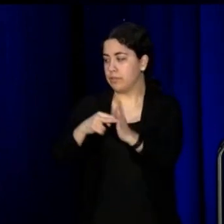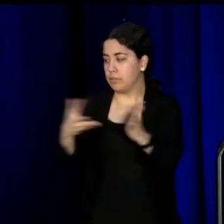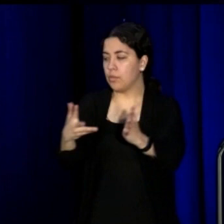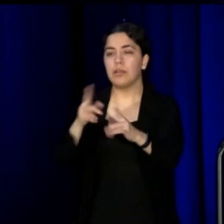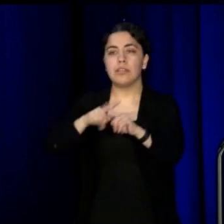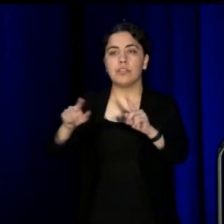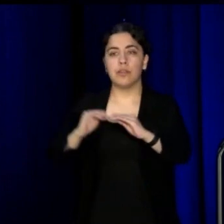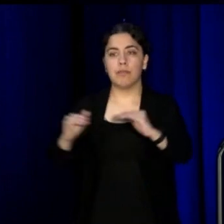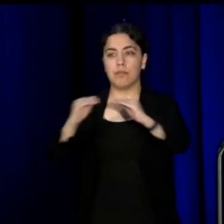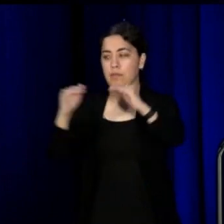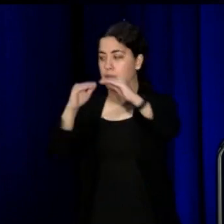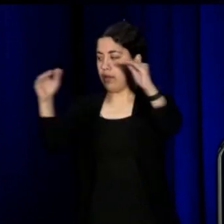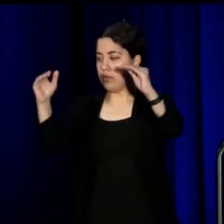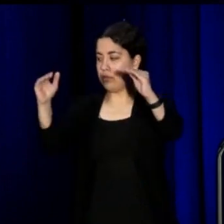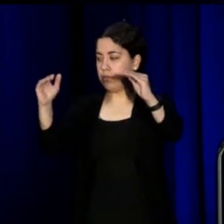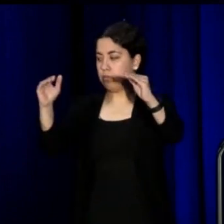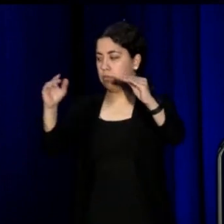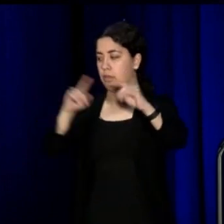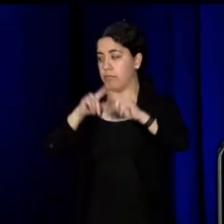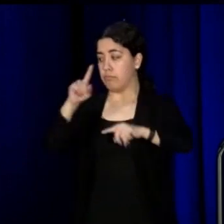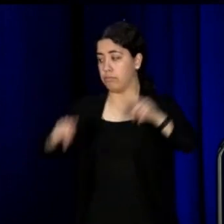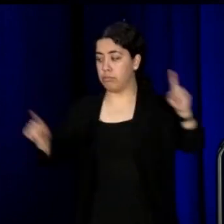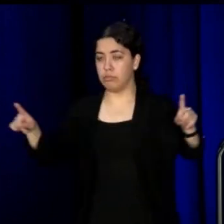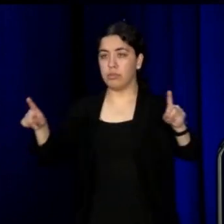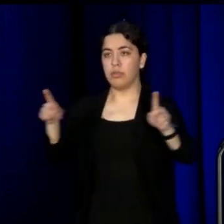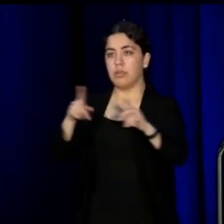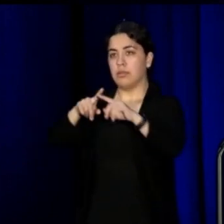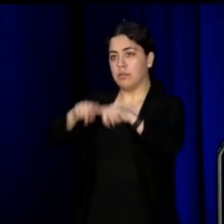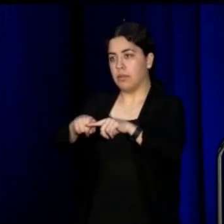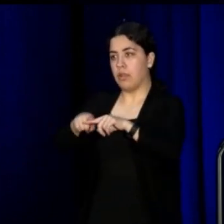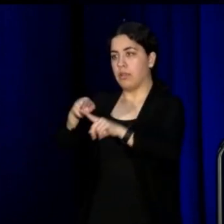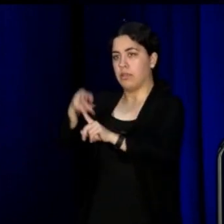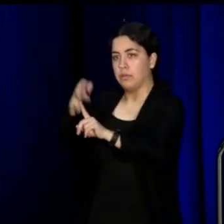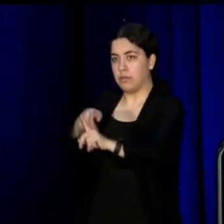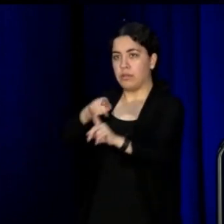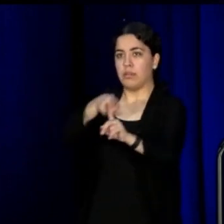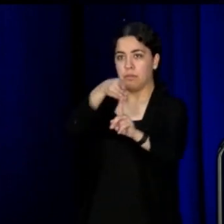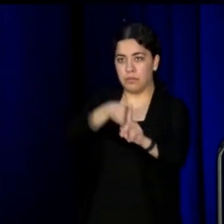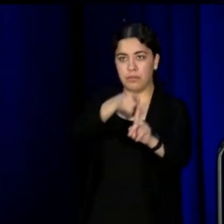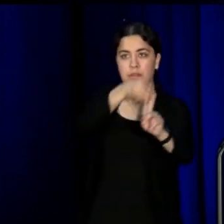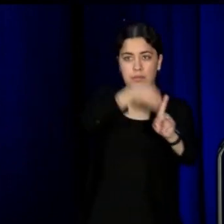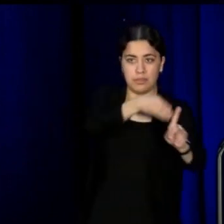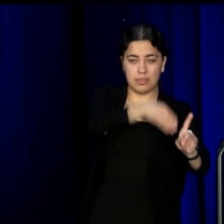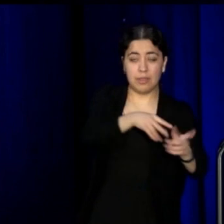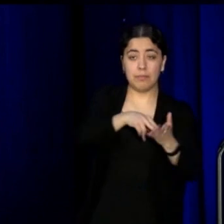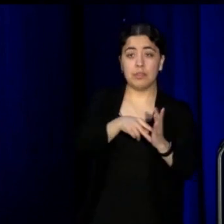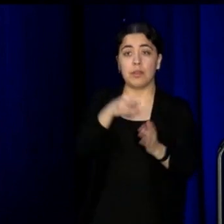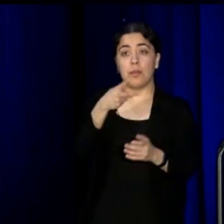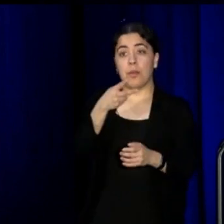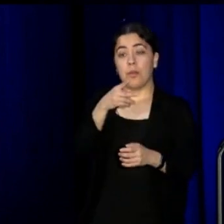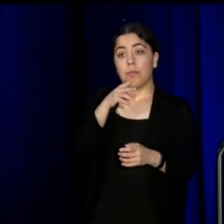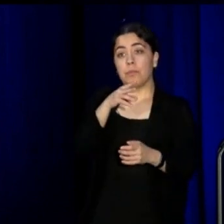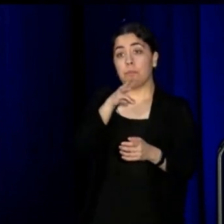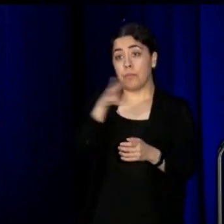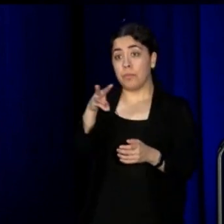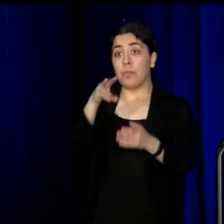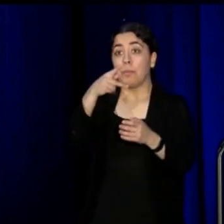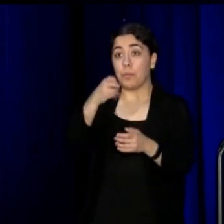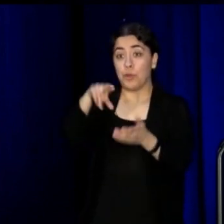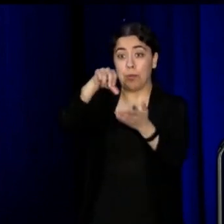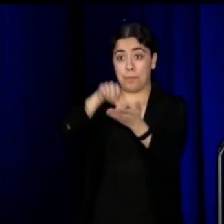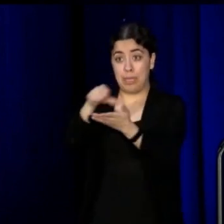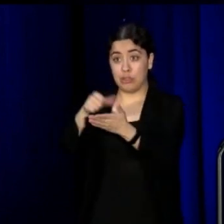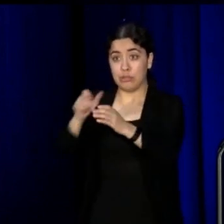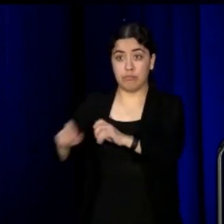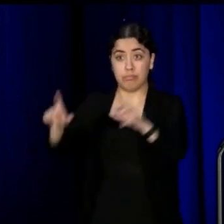levels of dynamism on a per route basis. So you can define per page if you want to run on the Edge